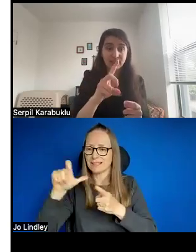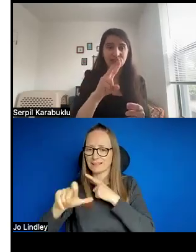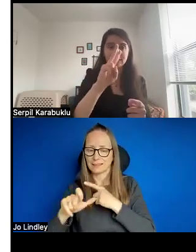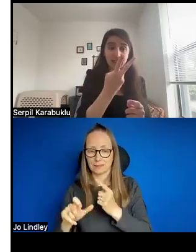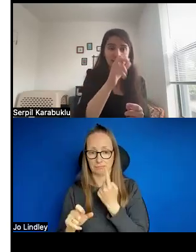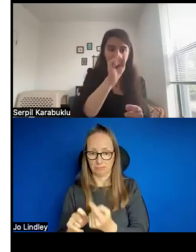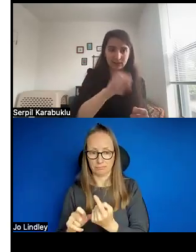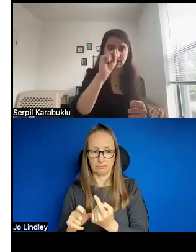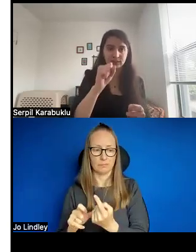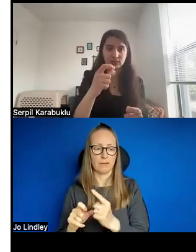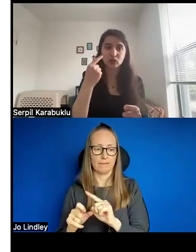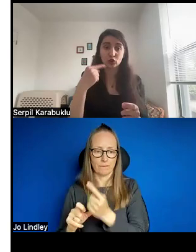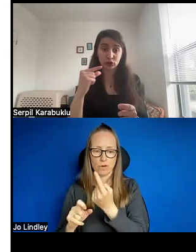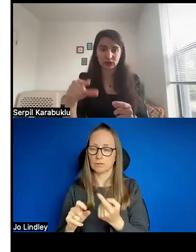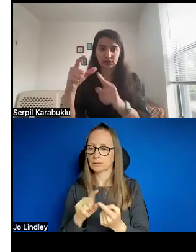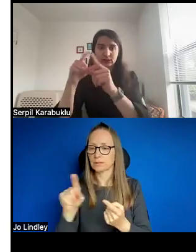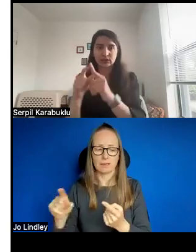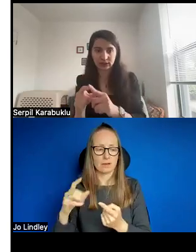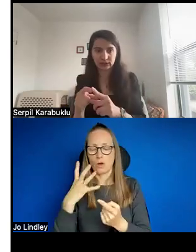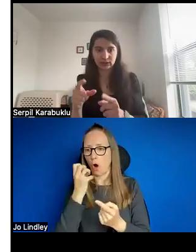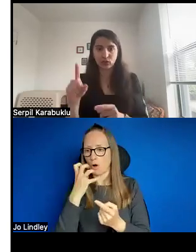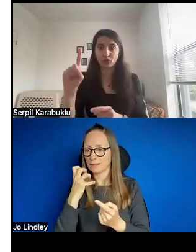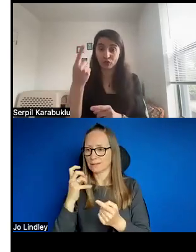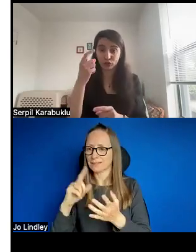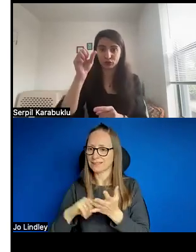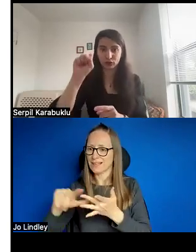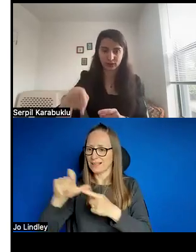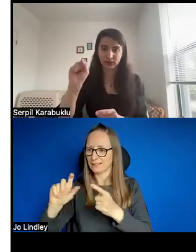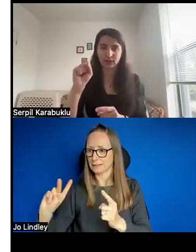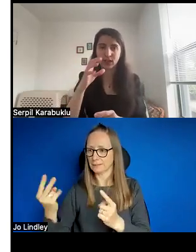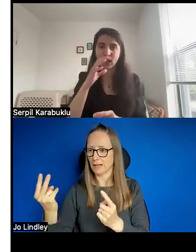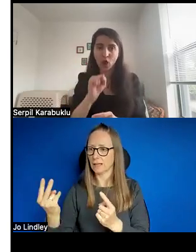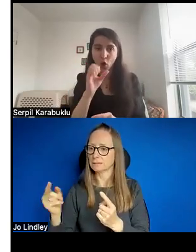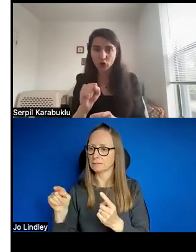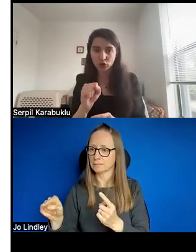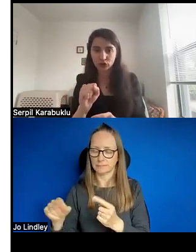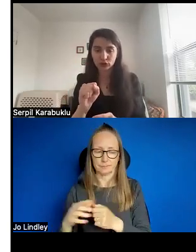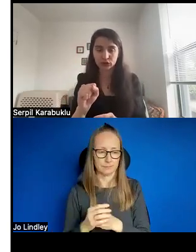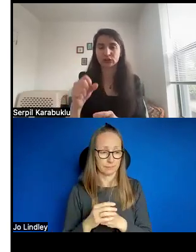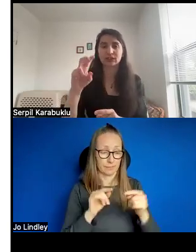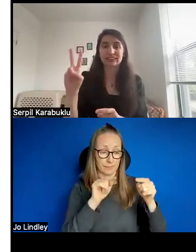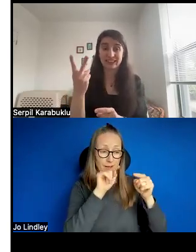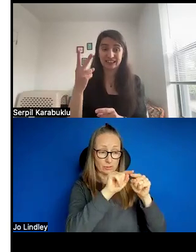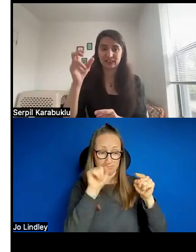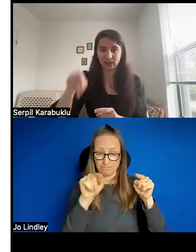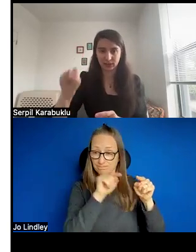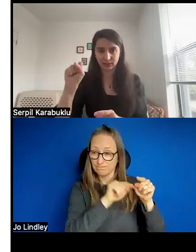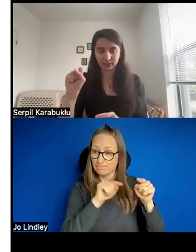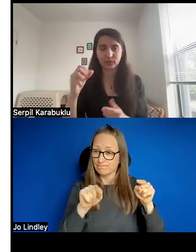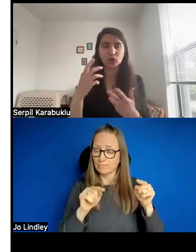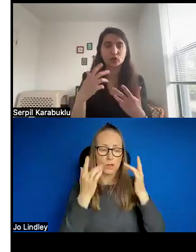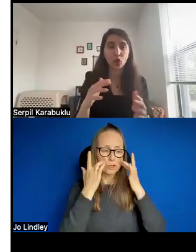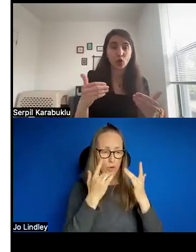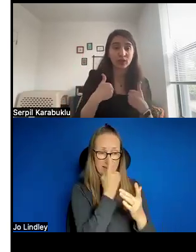nod, and orange is TIT, second head nod. The circles shows you the mean of